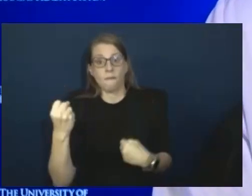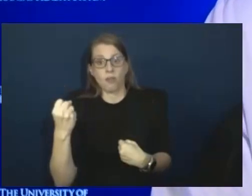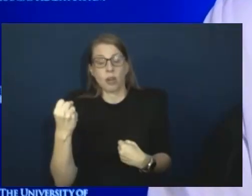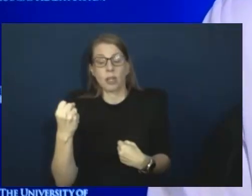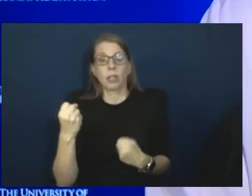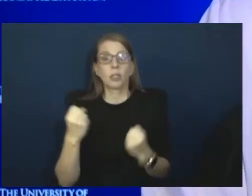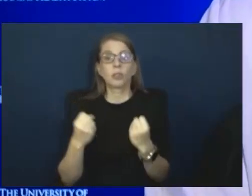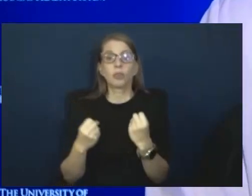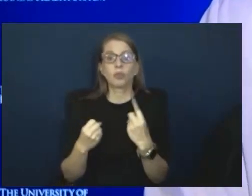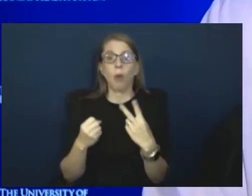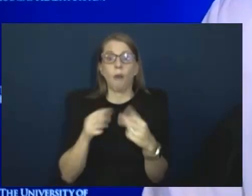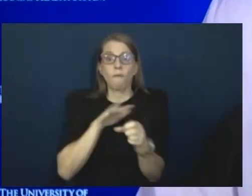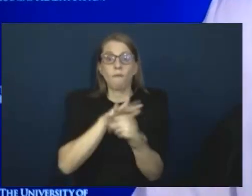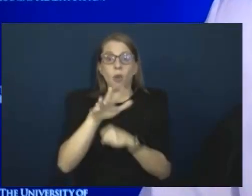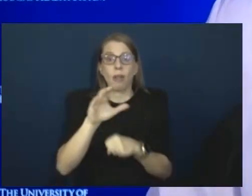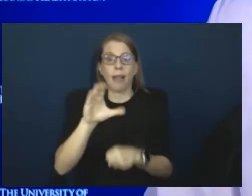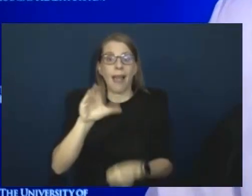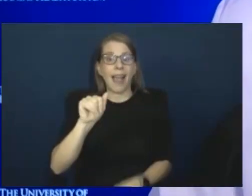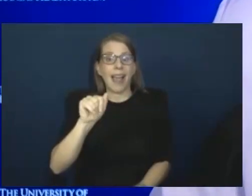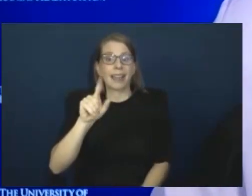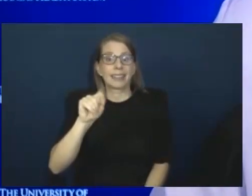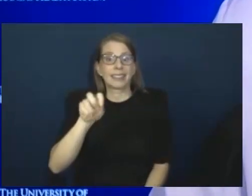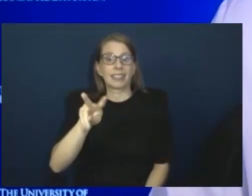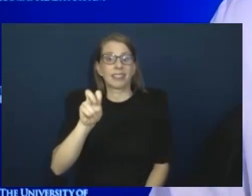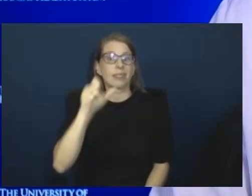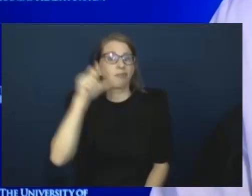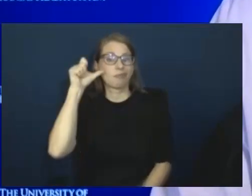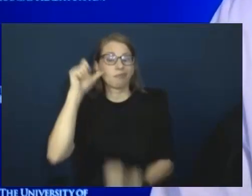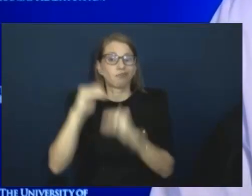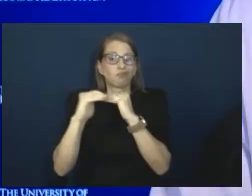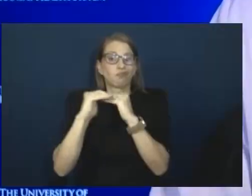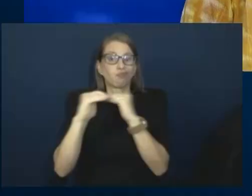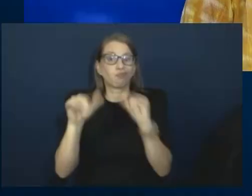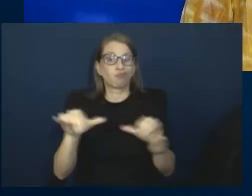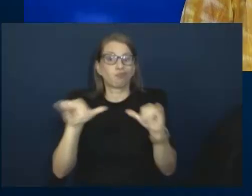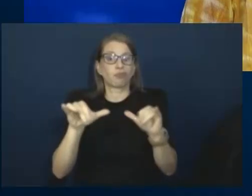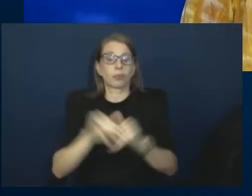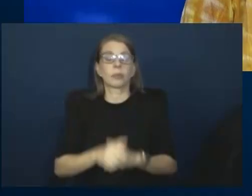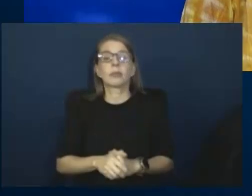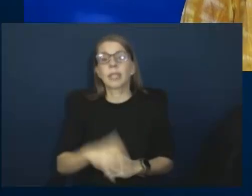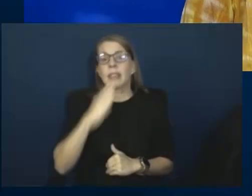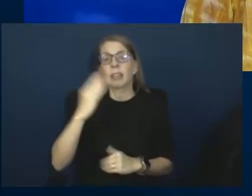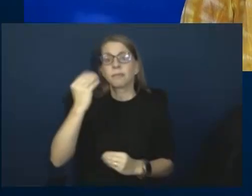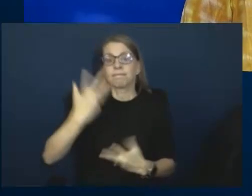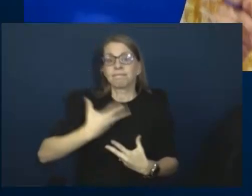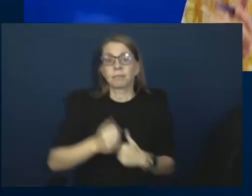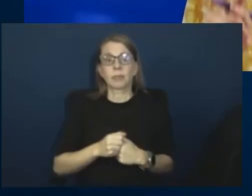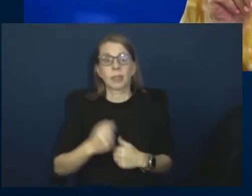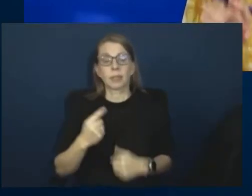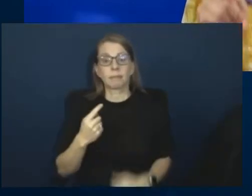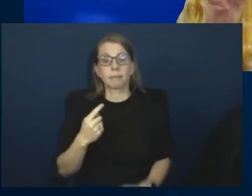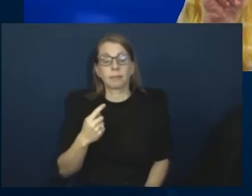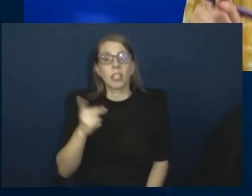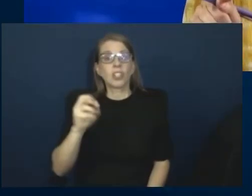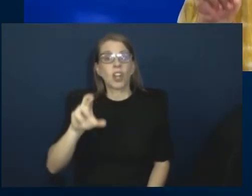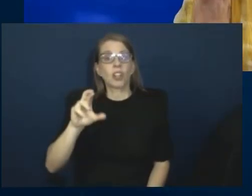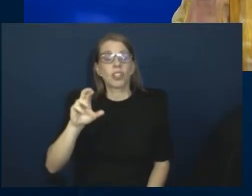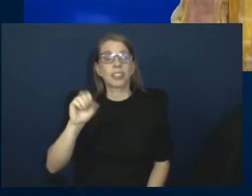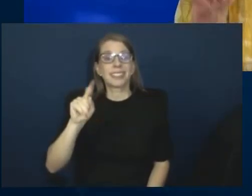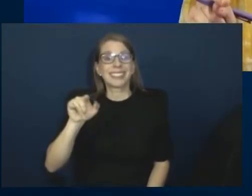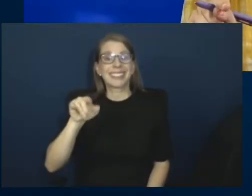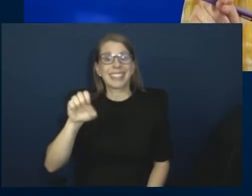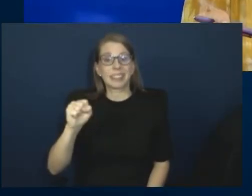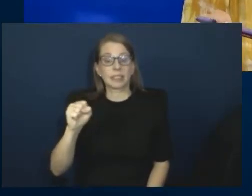full active yesterday, so they're still kind of holding steady. Okay, thanks for that update. Again, you and me, Dr. Seitz will be back tomorrow, but we've got a couple of really